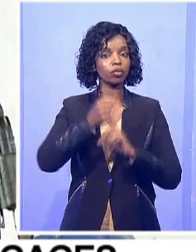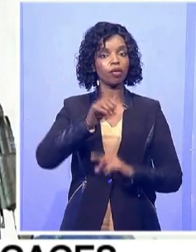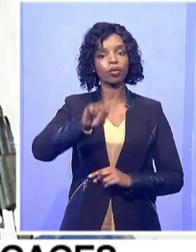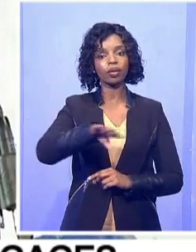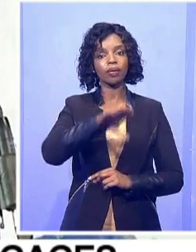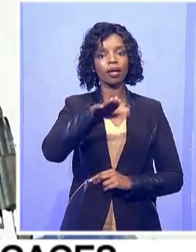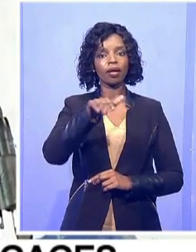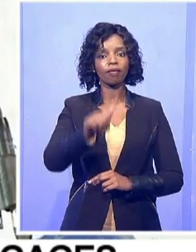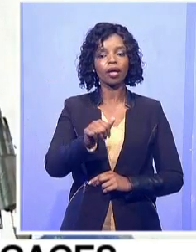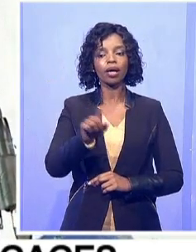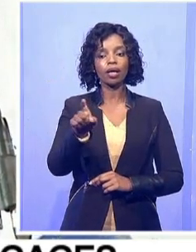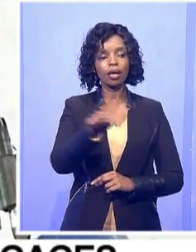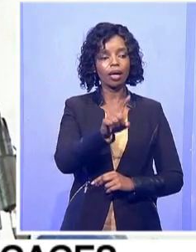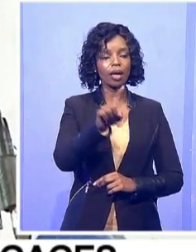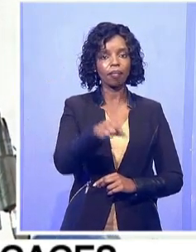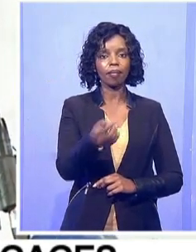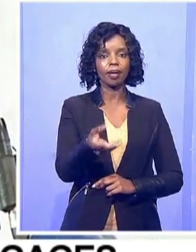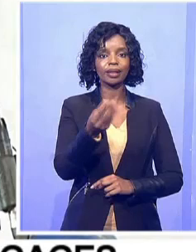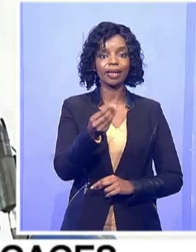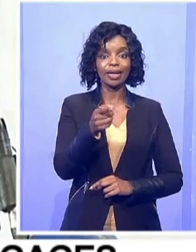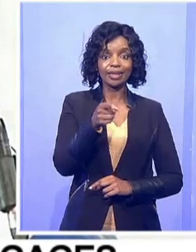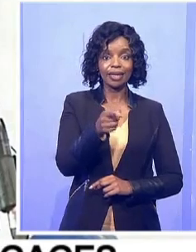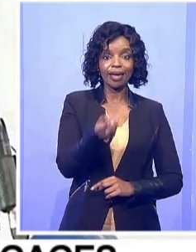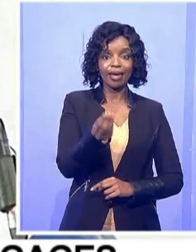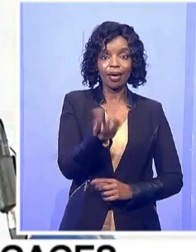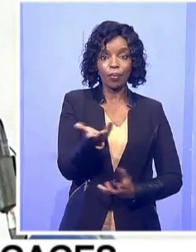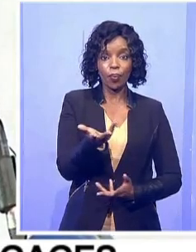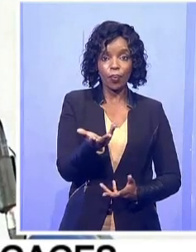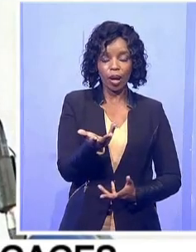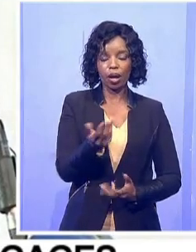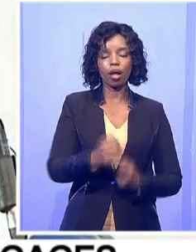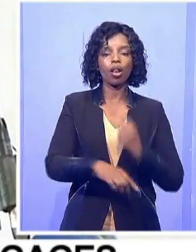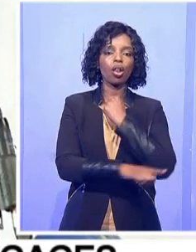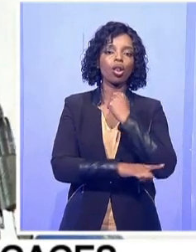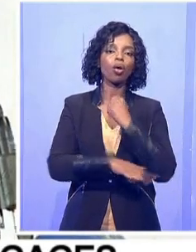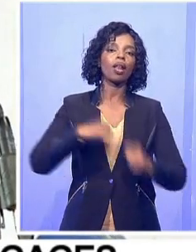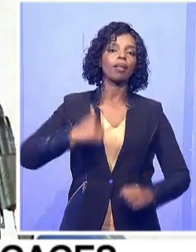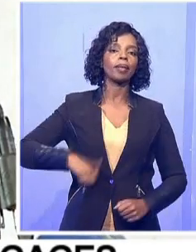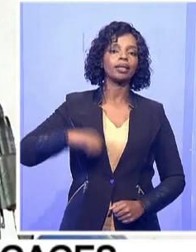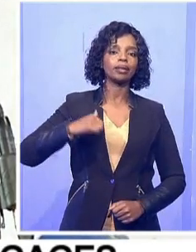So the missing link, it would be good that